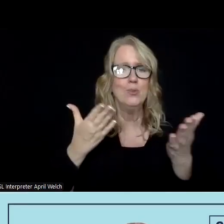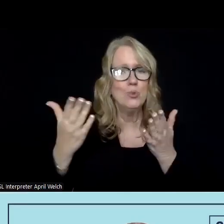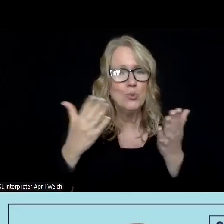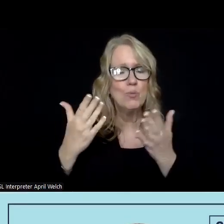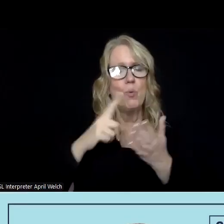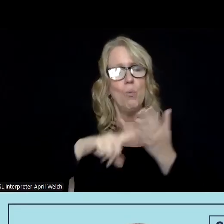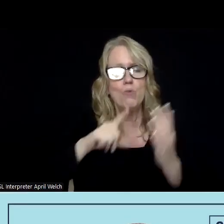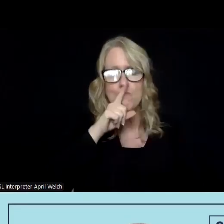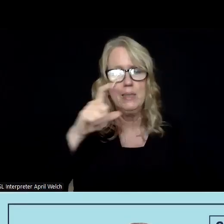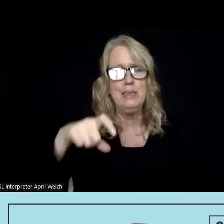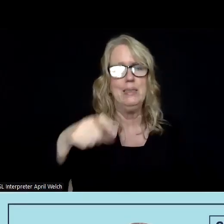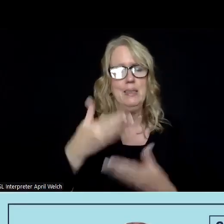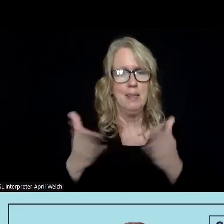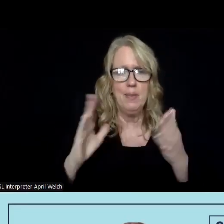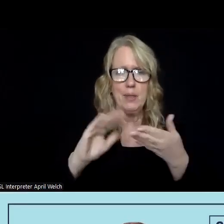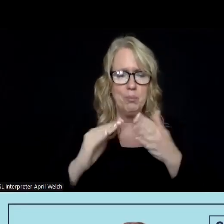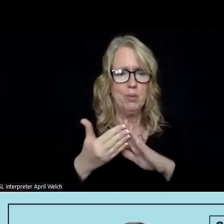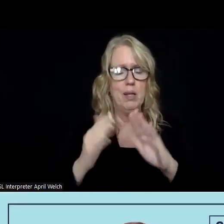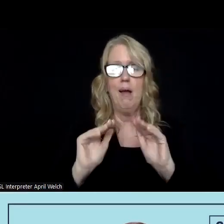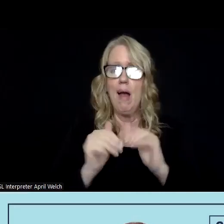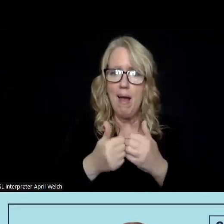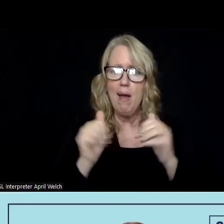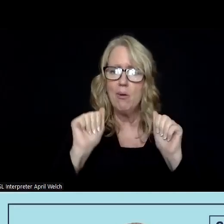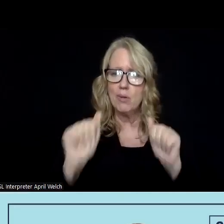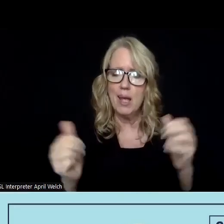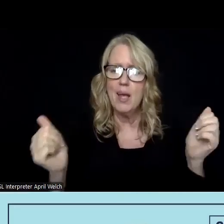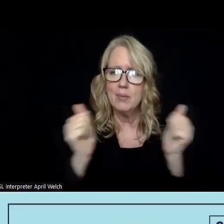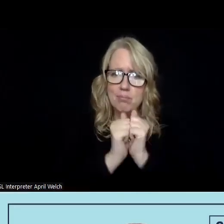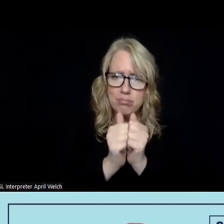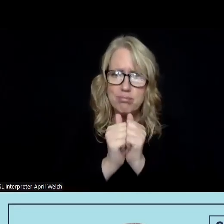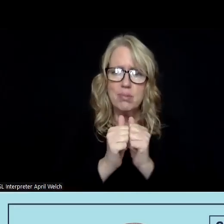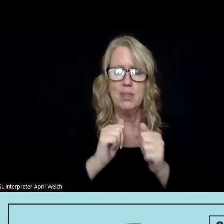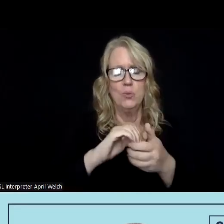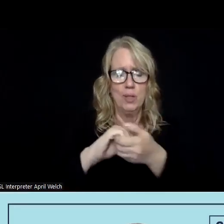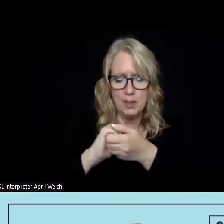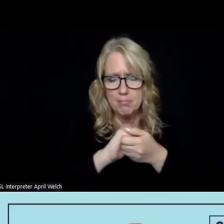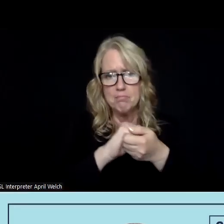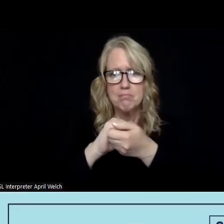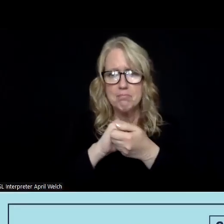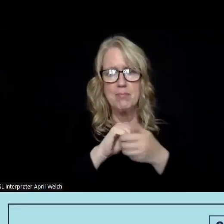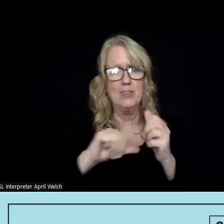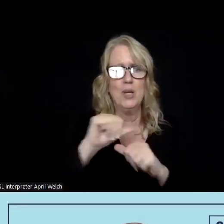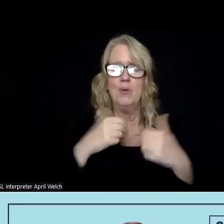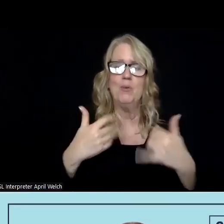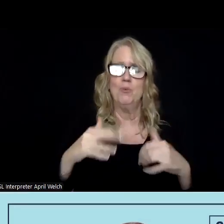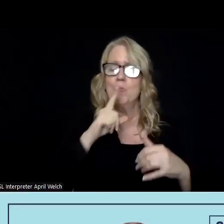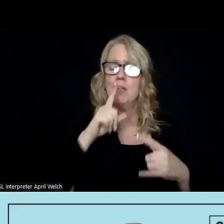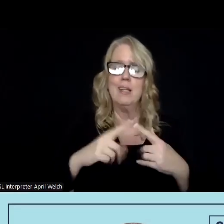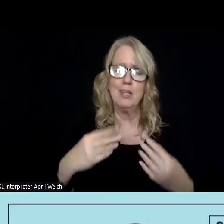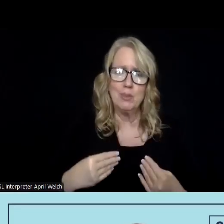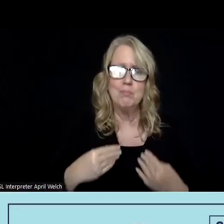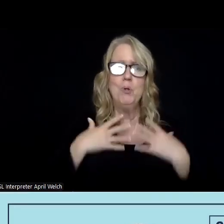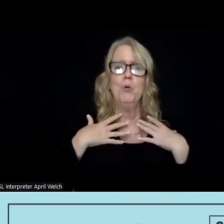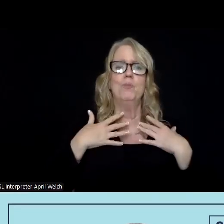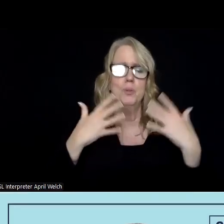needed in the communities and how they can more collectively collaborate with one another. So I was very moved with that and